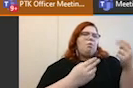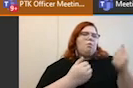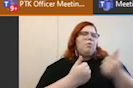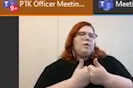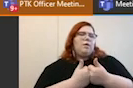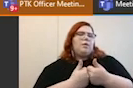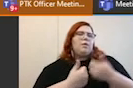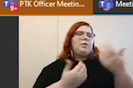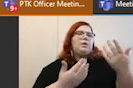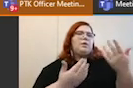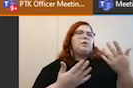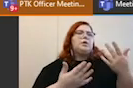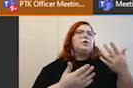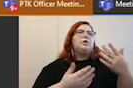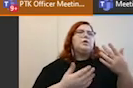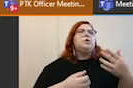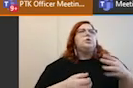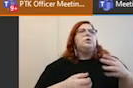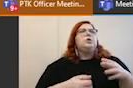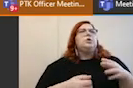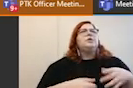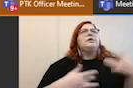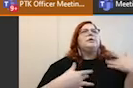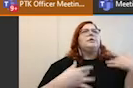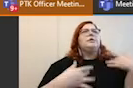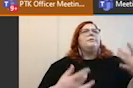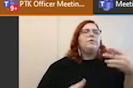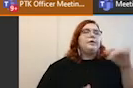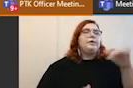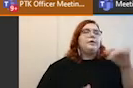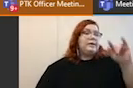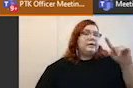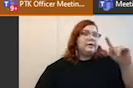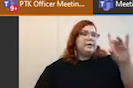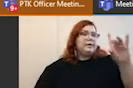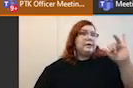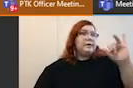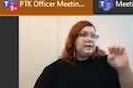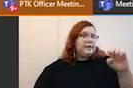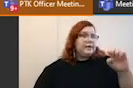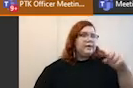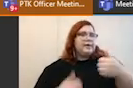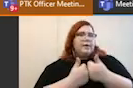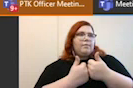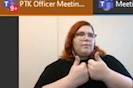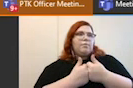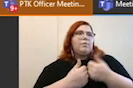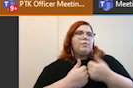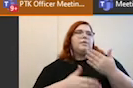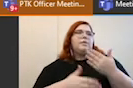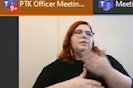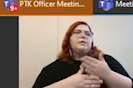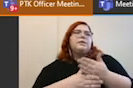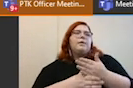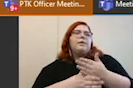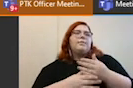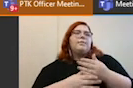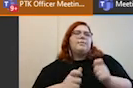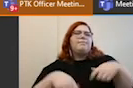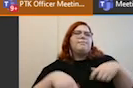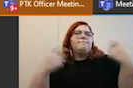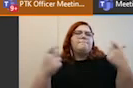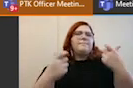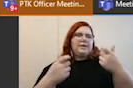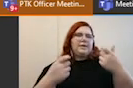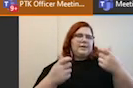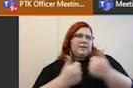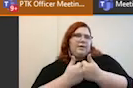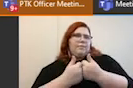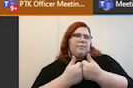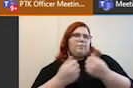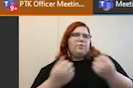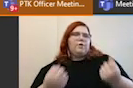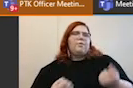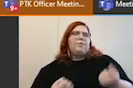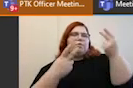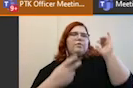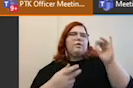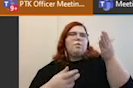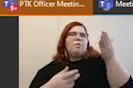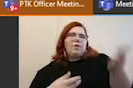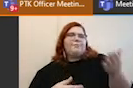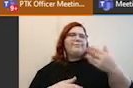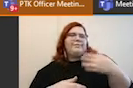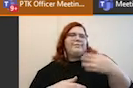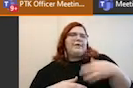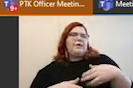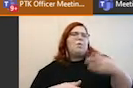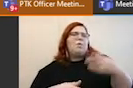but occasionally you do have some of the bigger names, Gone Home and so on, kind of pop up on this platform. And once you